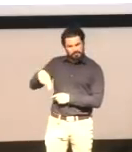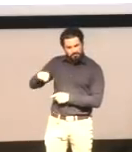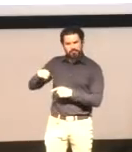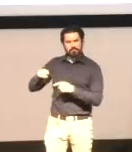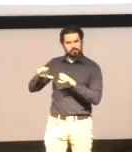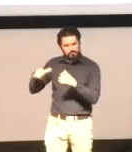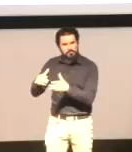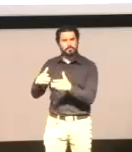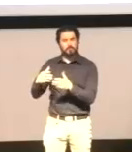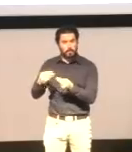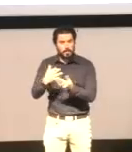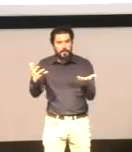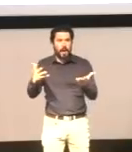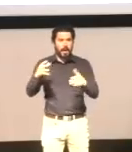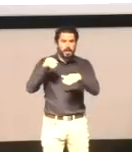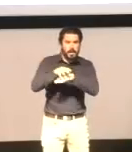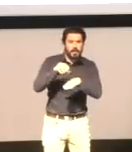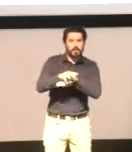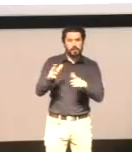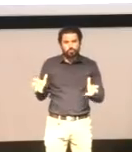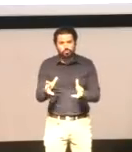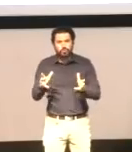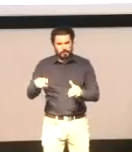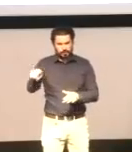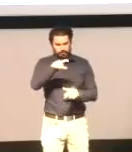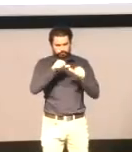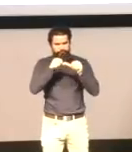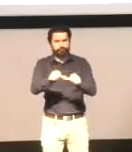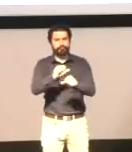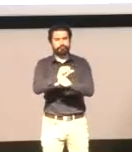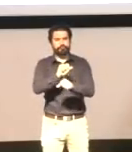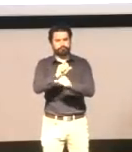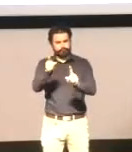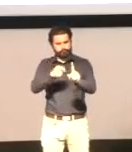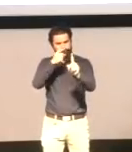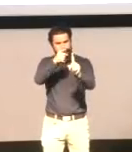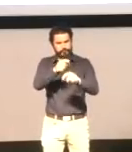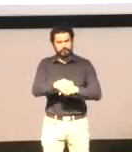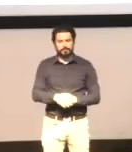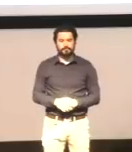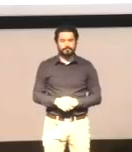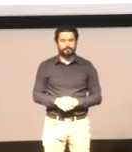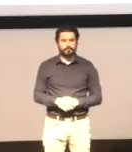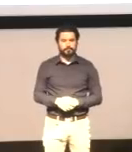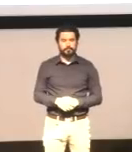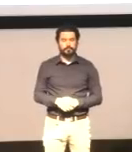and encouragement as you continue your work towards your career goals. In addition, and I'm